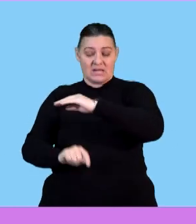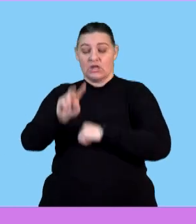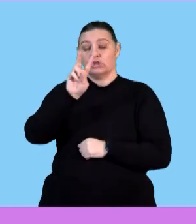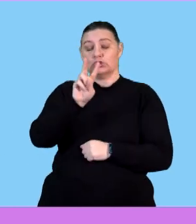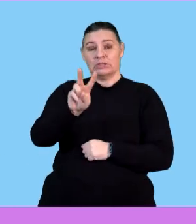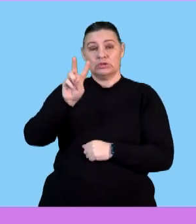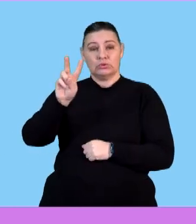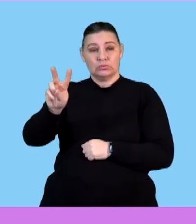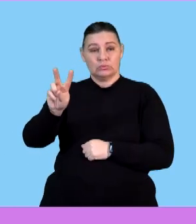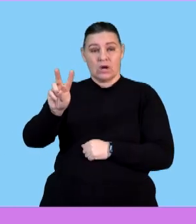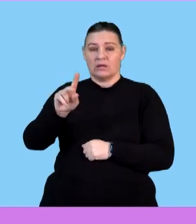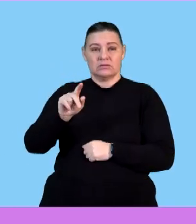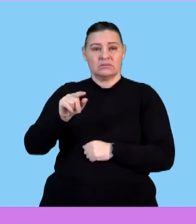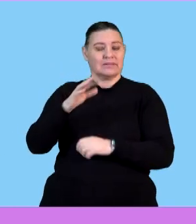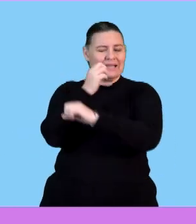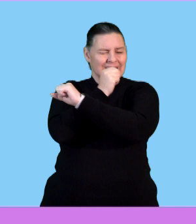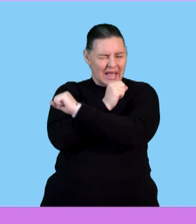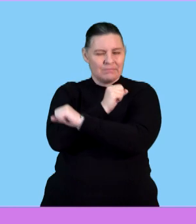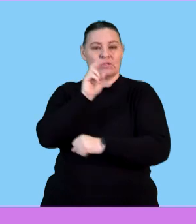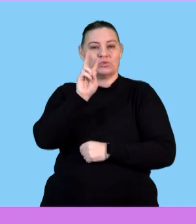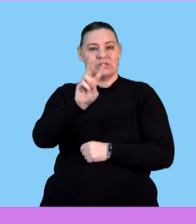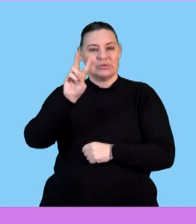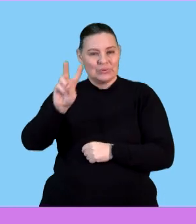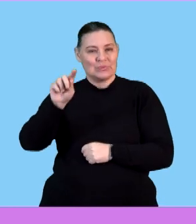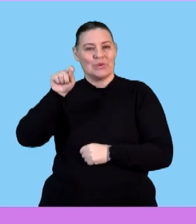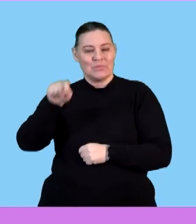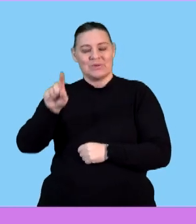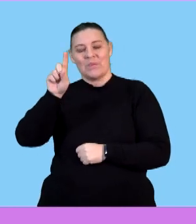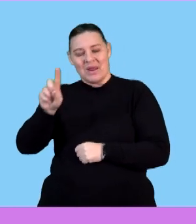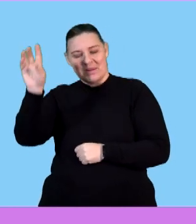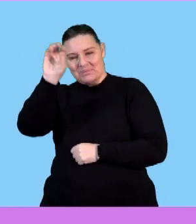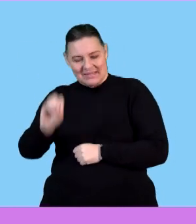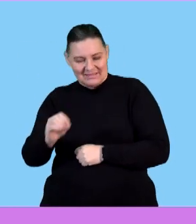22.1%. Okay, that gives us,